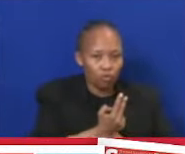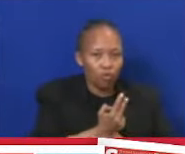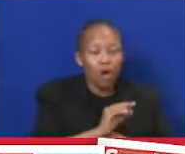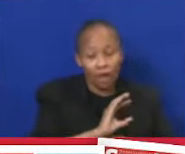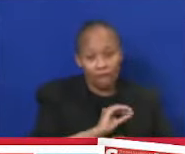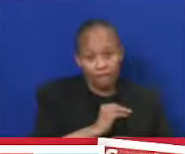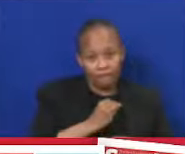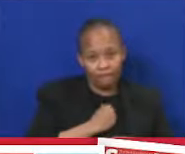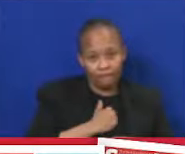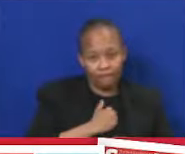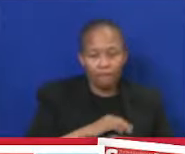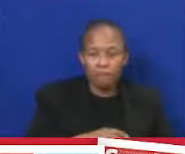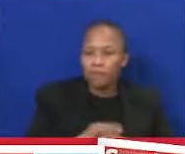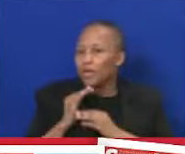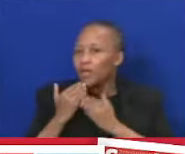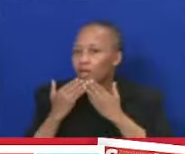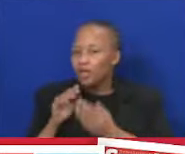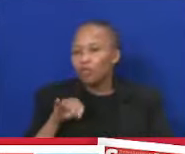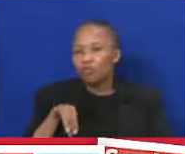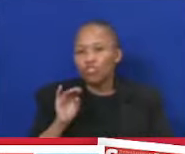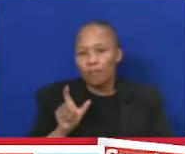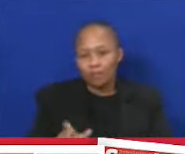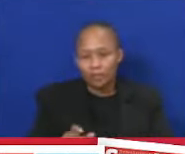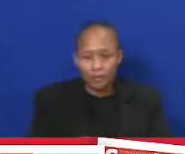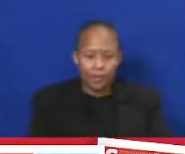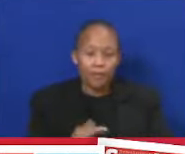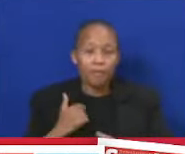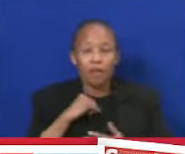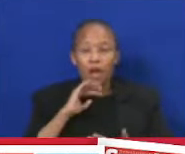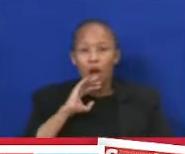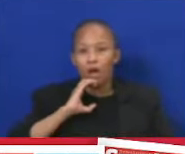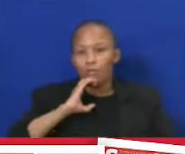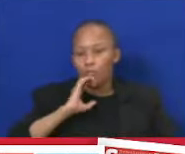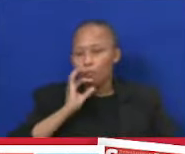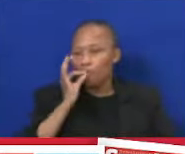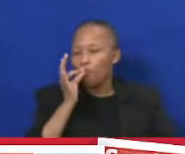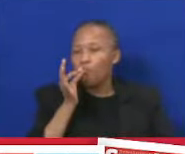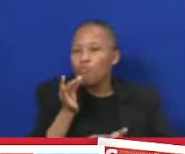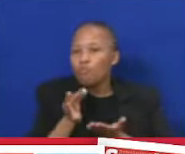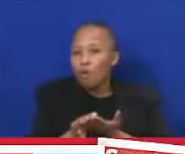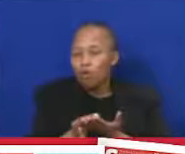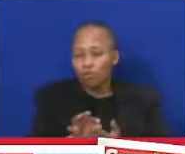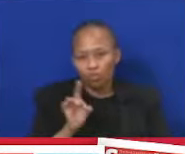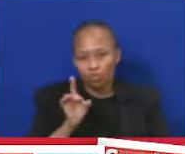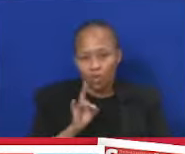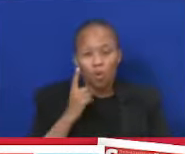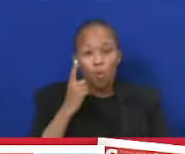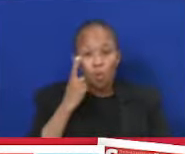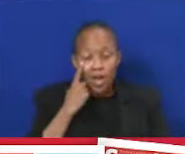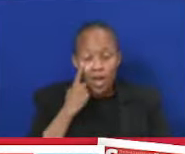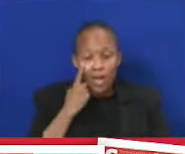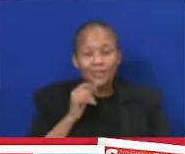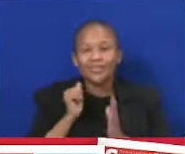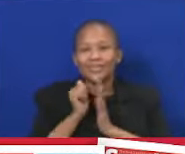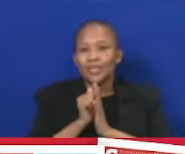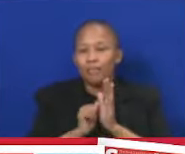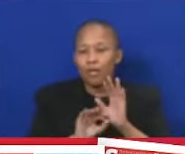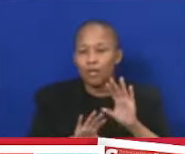Thank you, Chairperson. I therefore propose that the witness statement bundle be referred to as